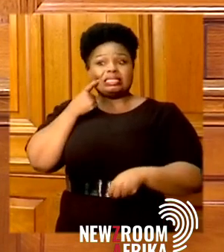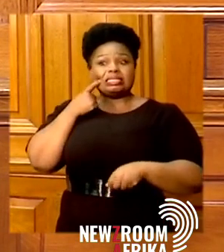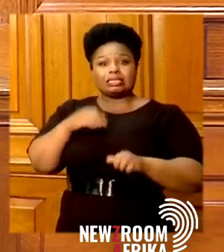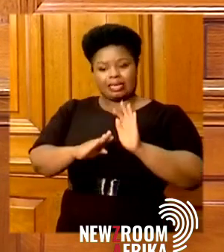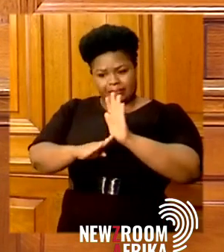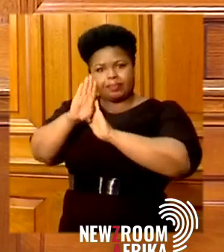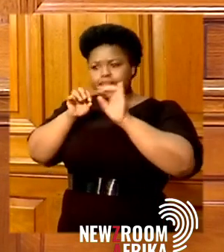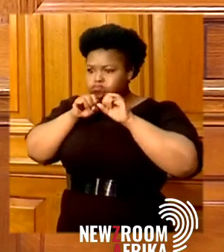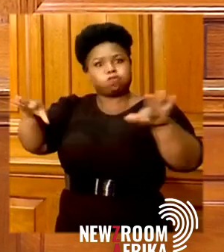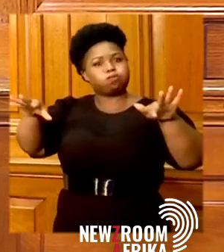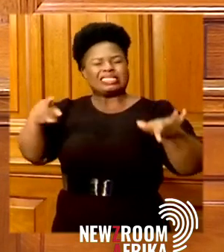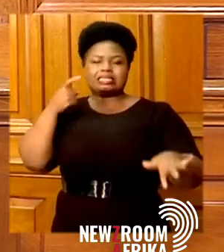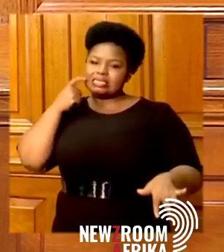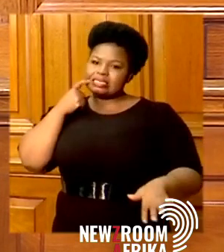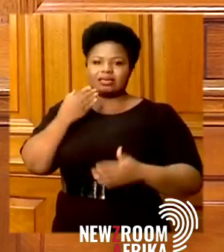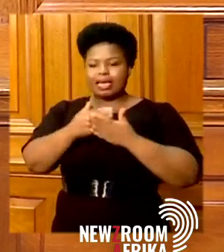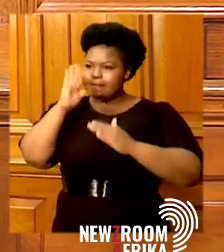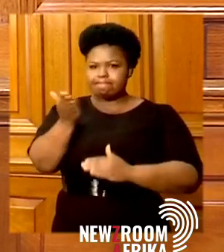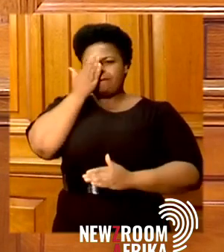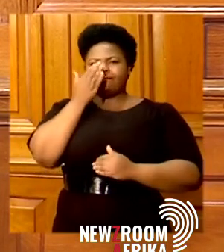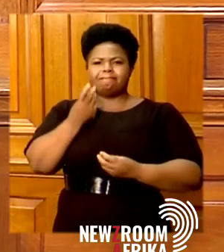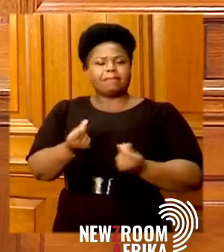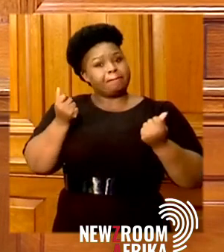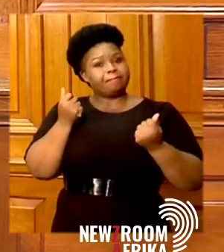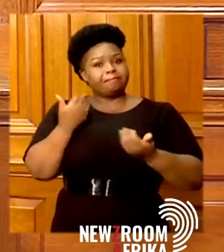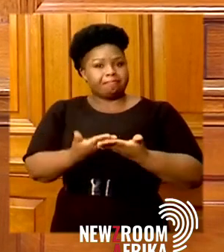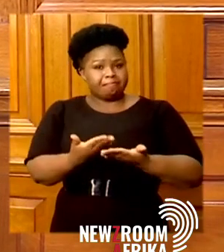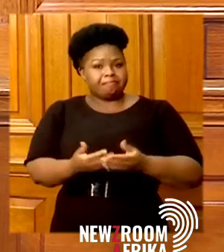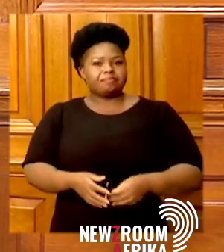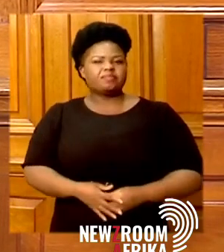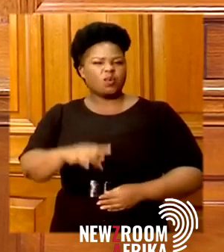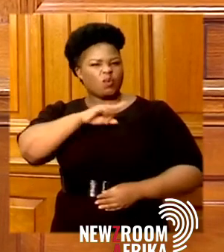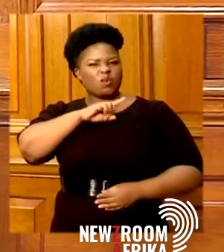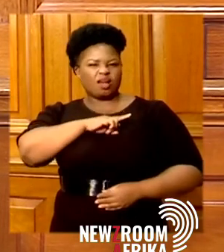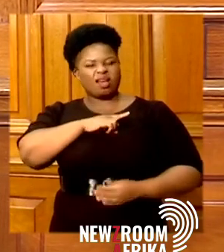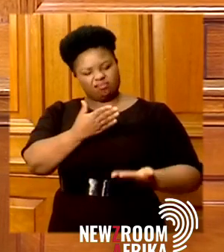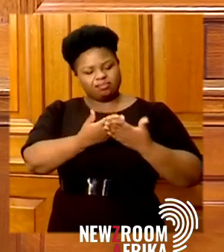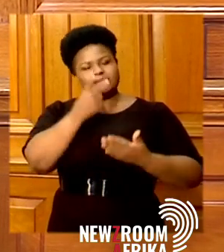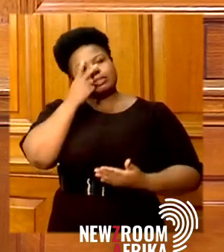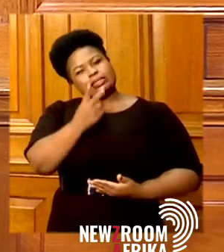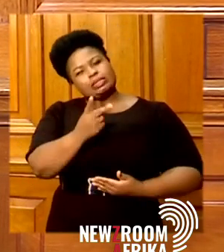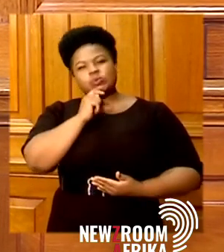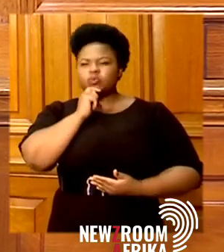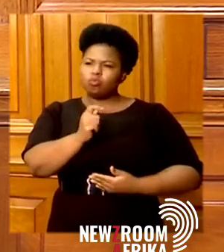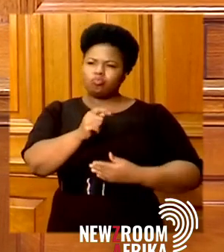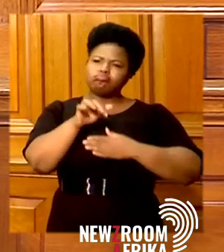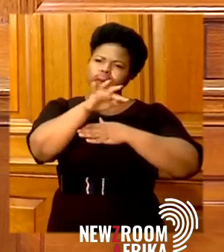and without warning. Based on an assessment of the current state of the pandemic in the